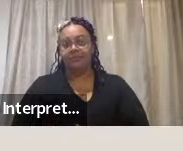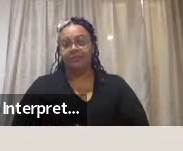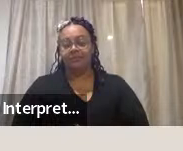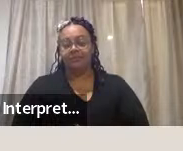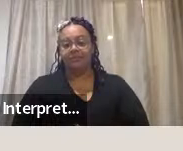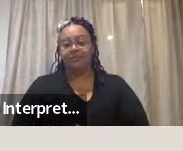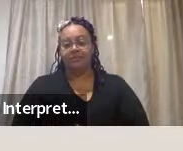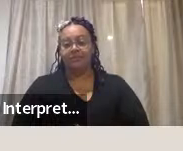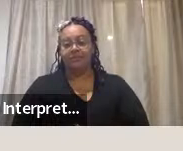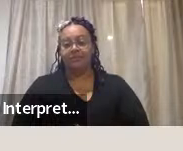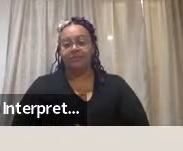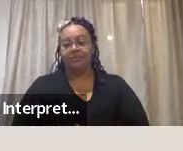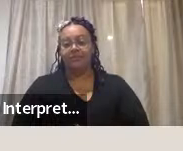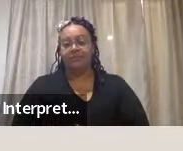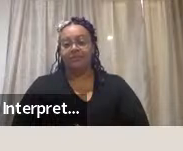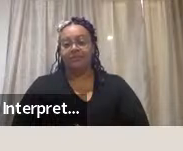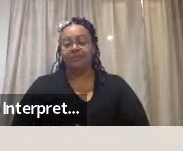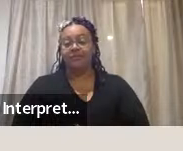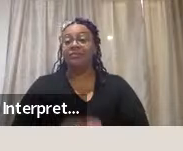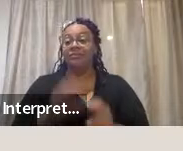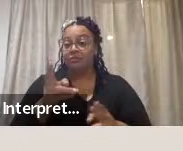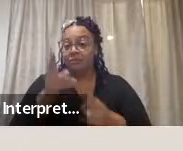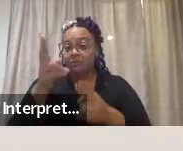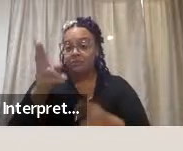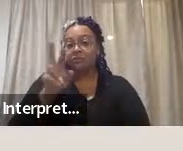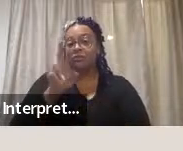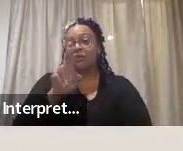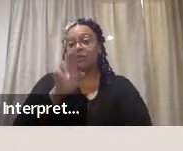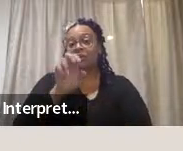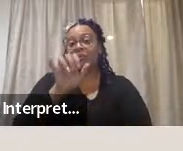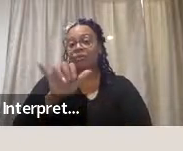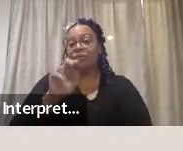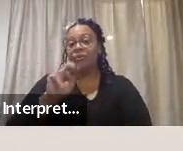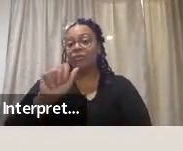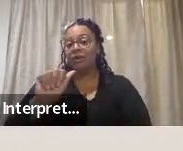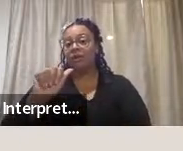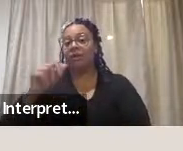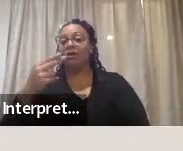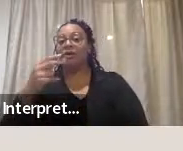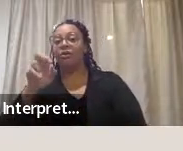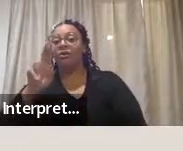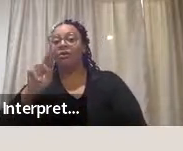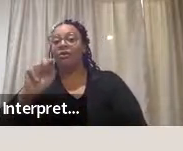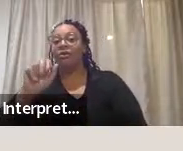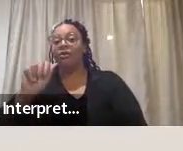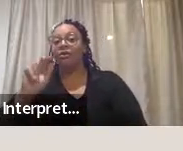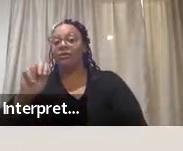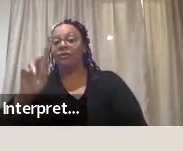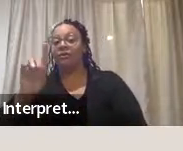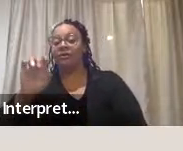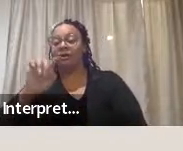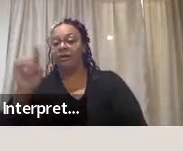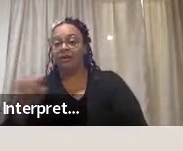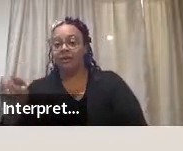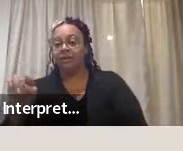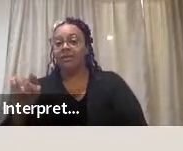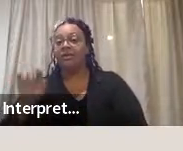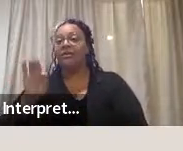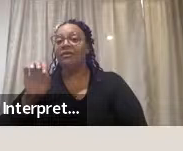The next ancestor we're going to honor is Reina Hernandez, February